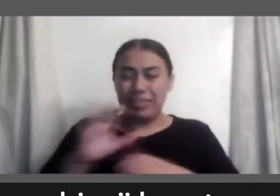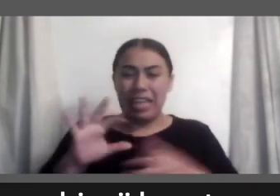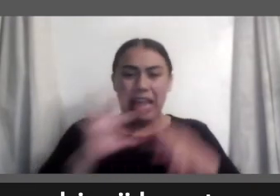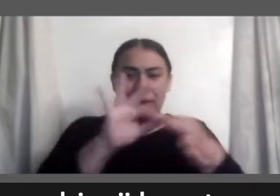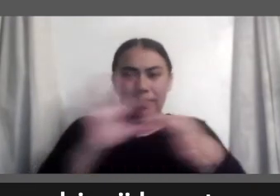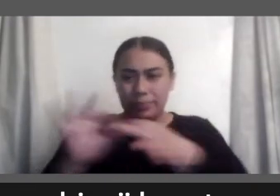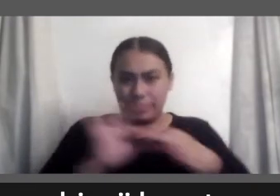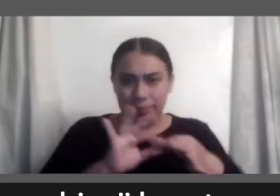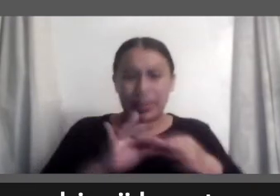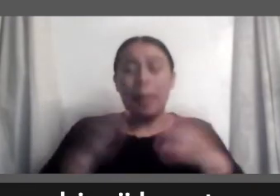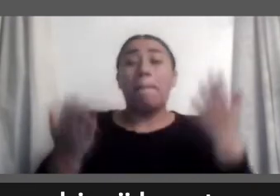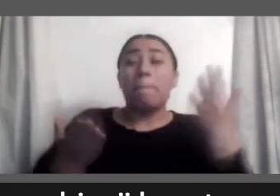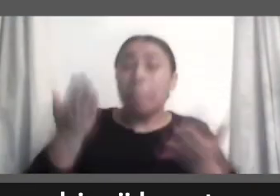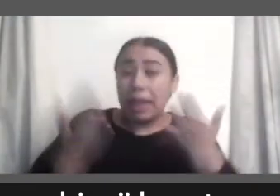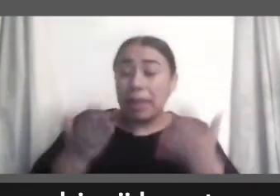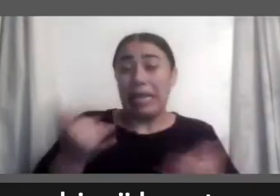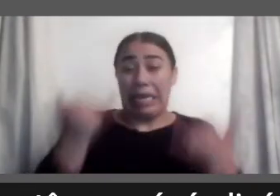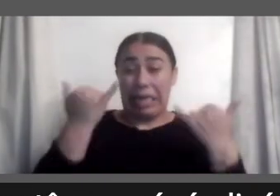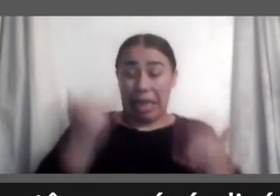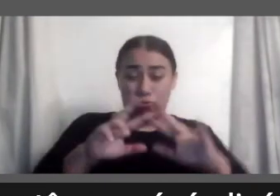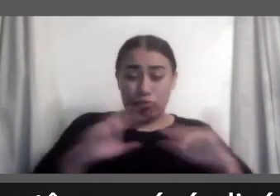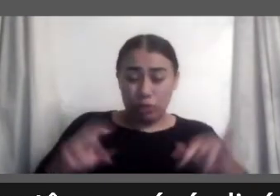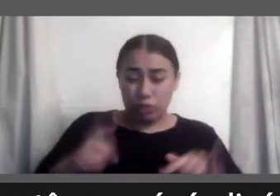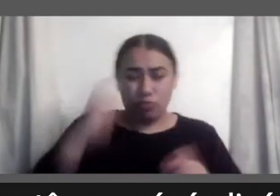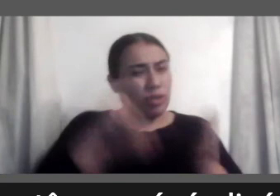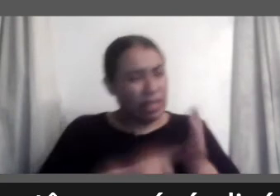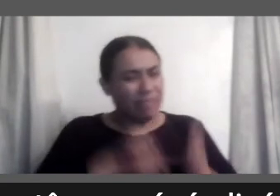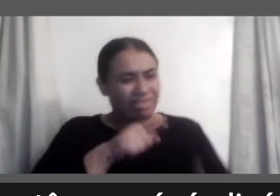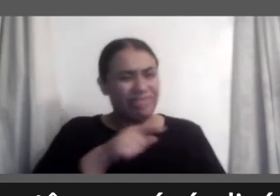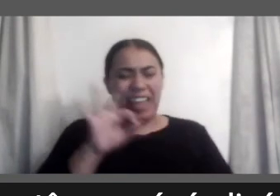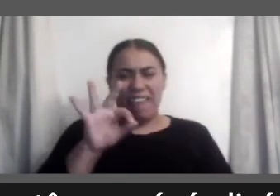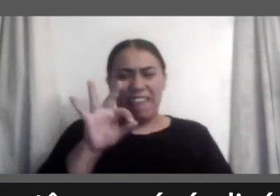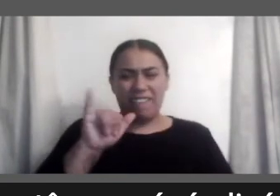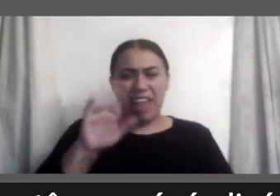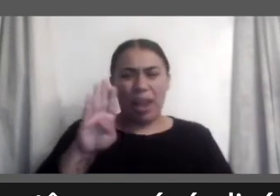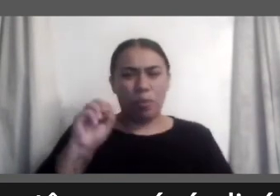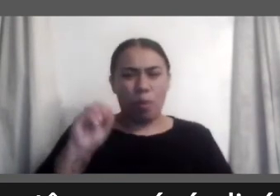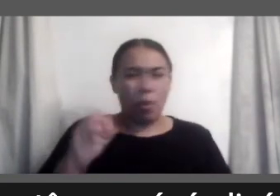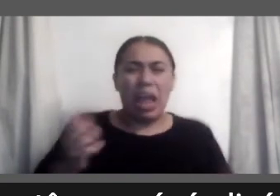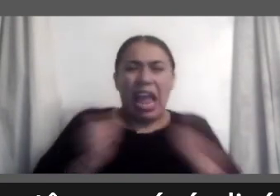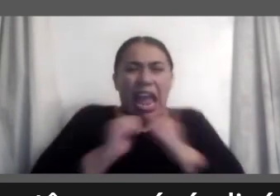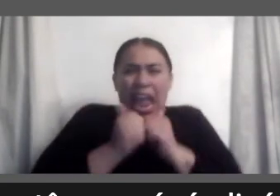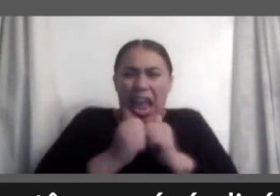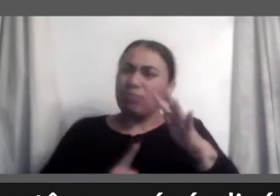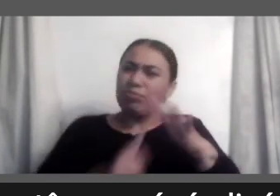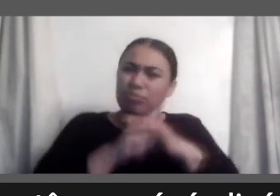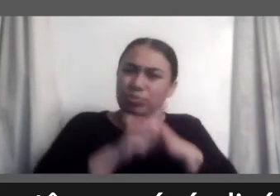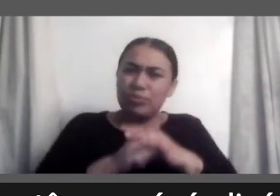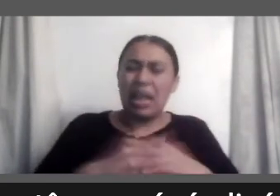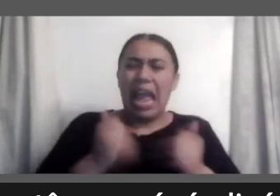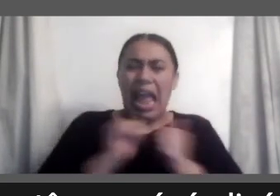is pervasive throughout our organ systems, this deficiency may be the underlying cause of generalized symptoms seen